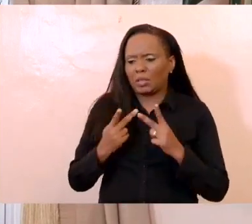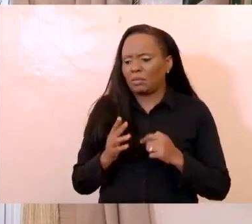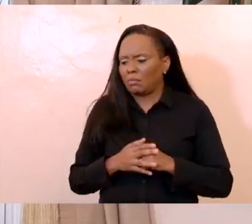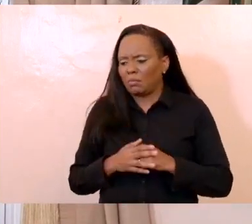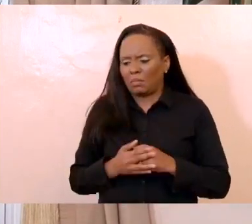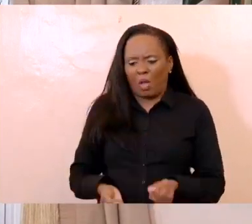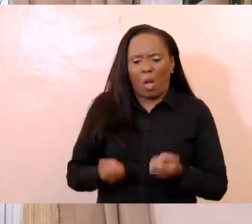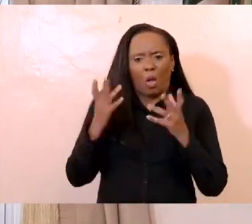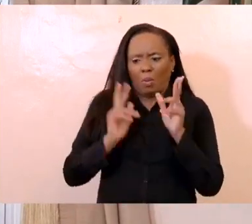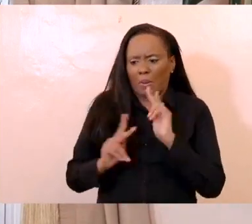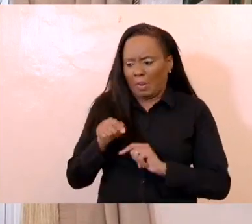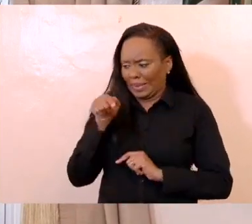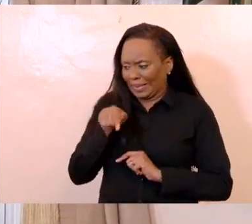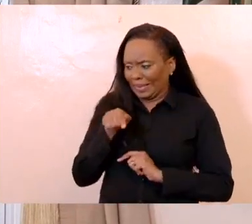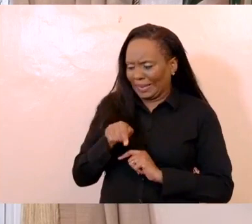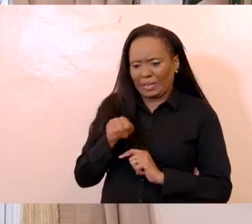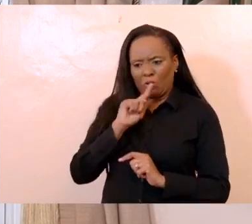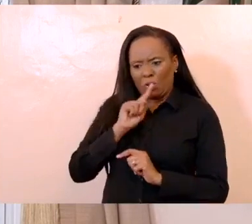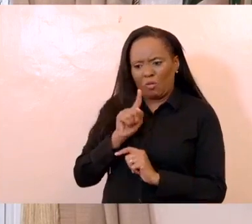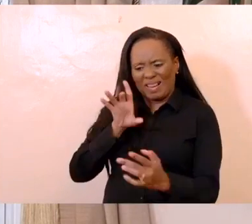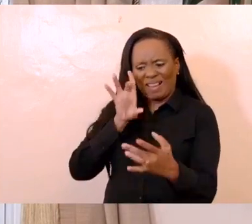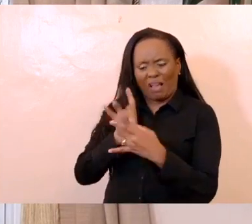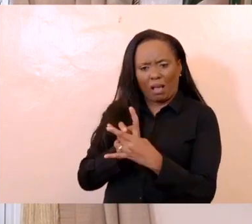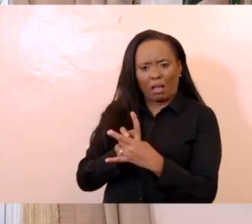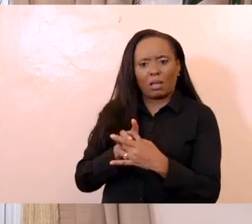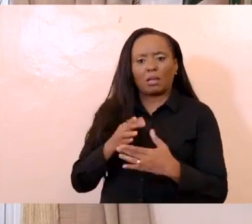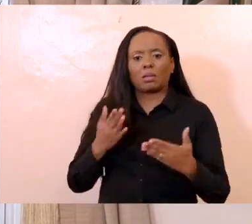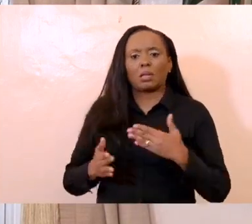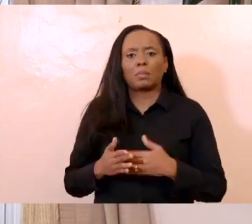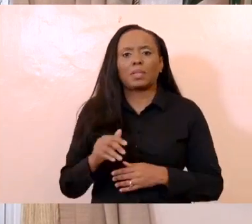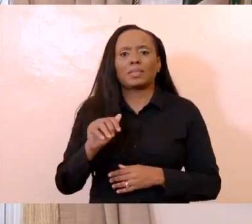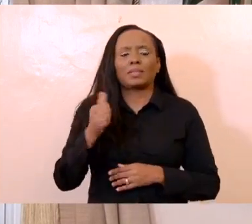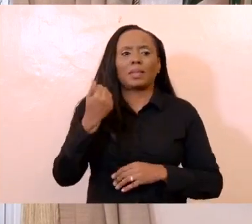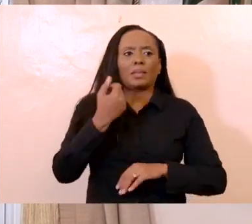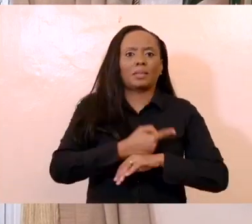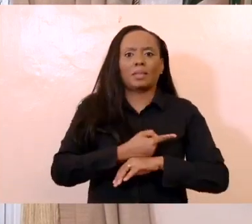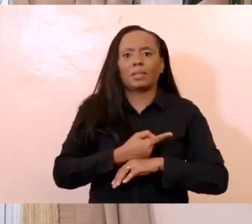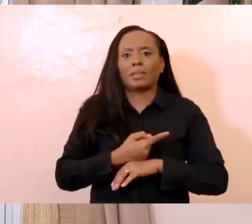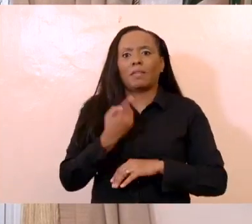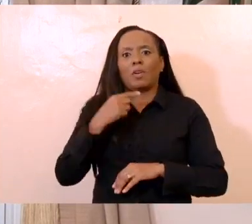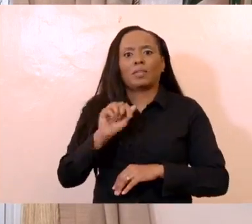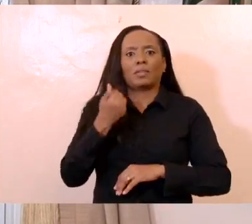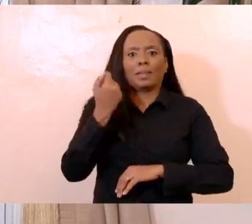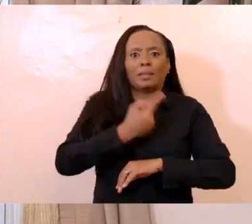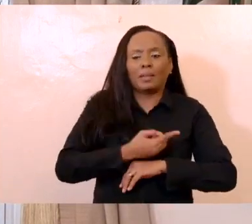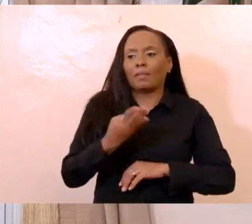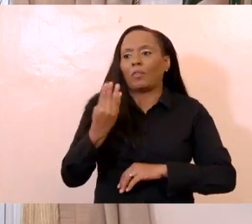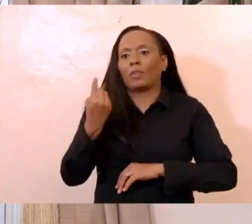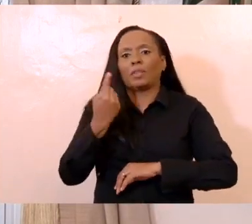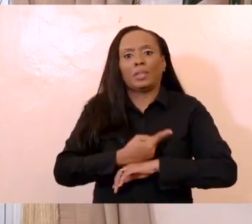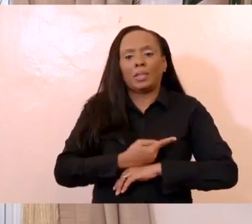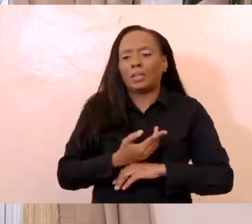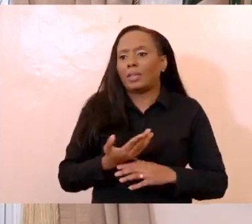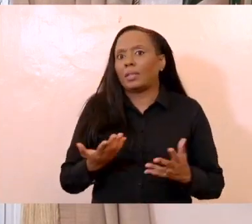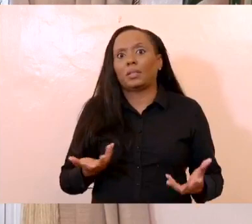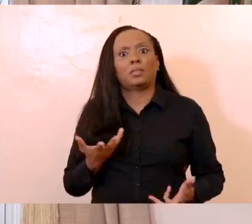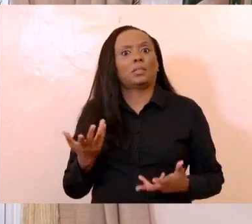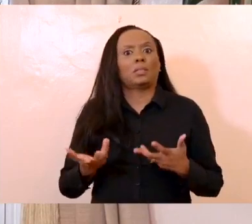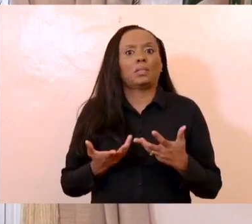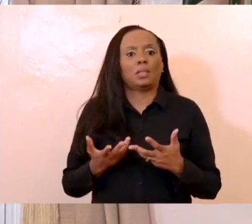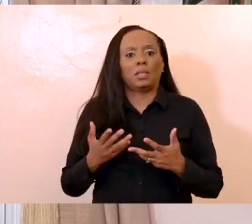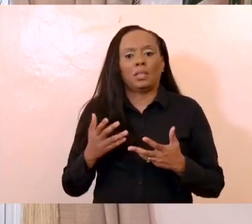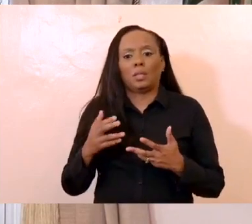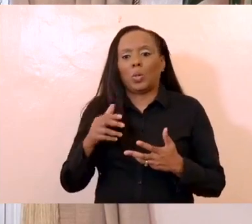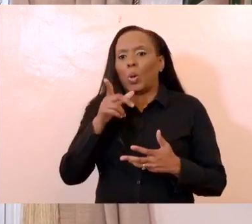circumstance. So for COVID, you're talking going back 10, 14 days, unless the person is a traveler, in which you only